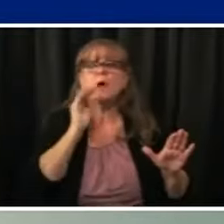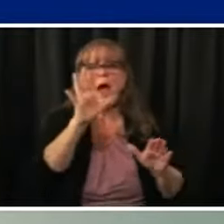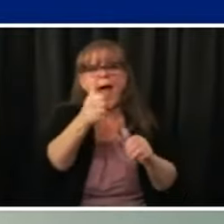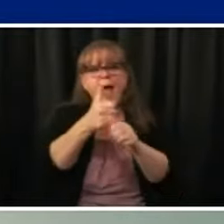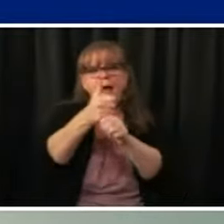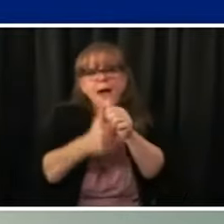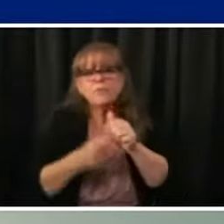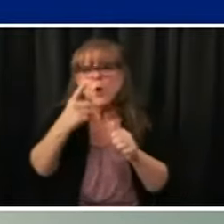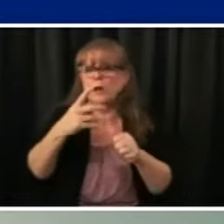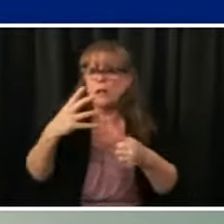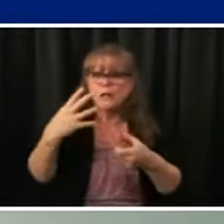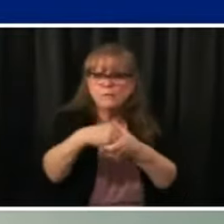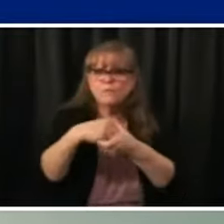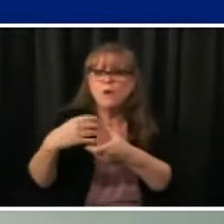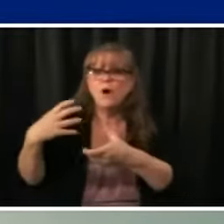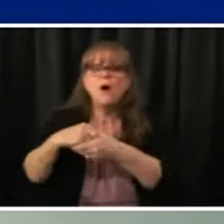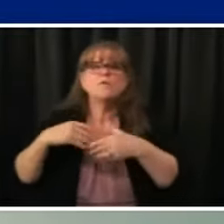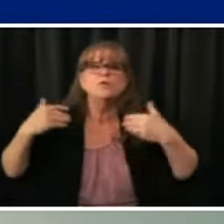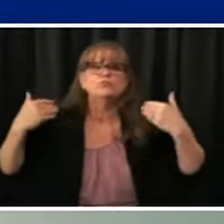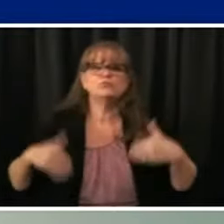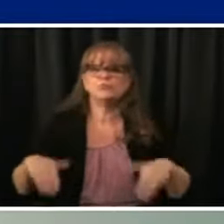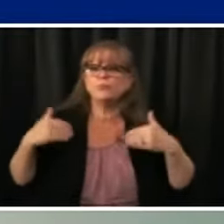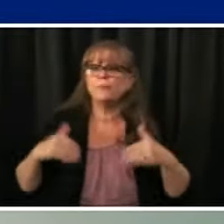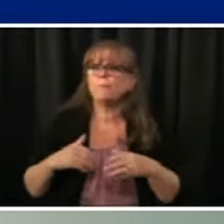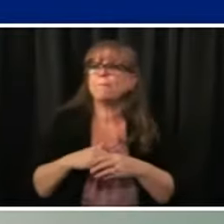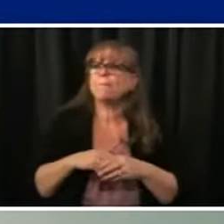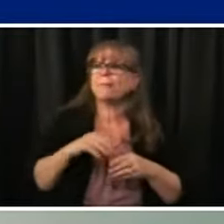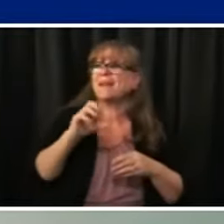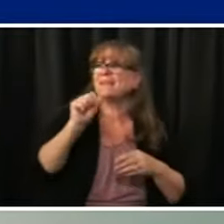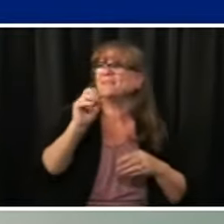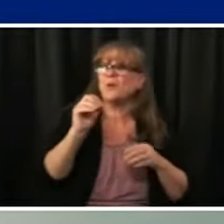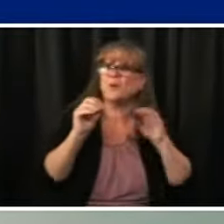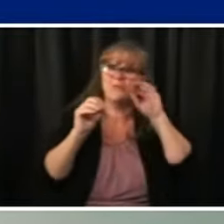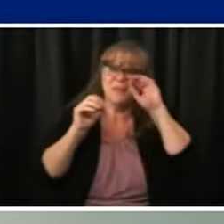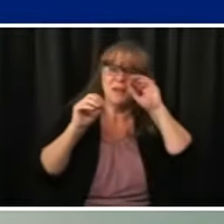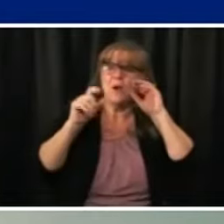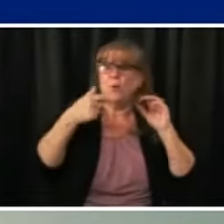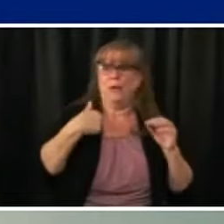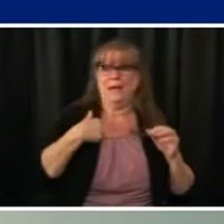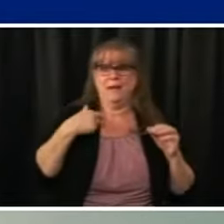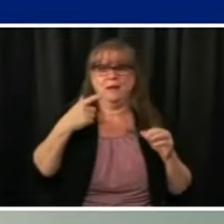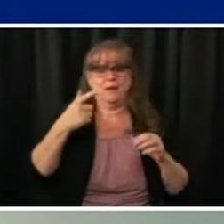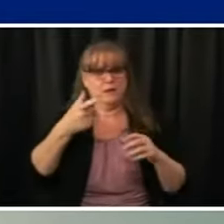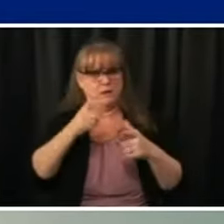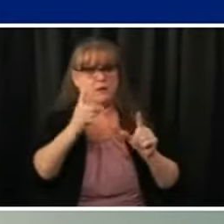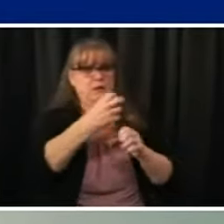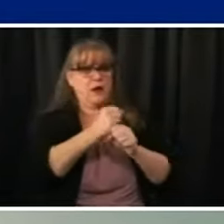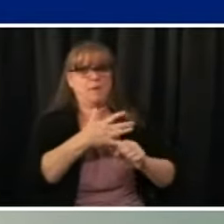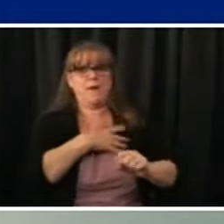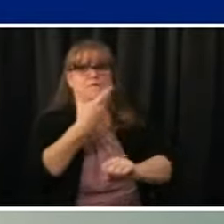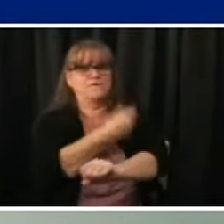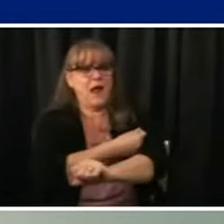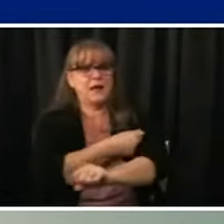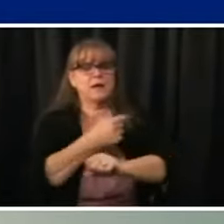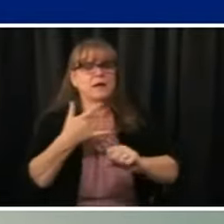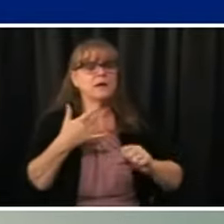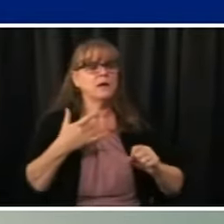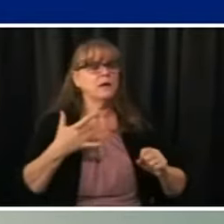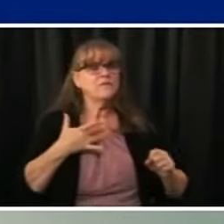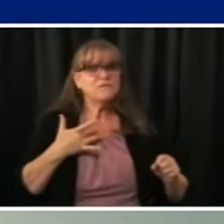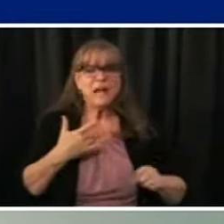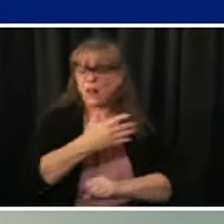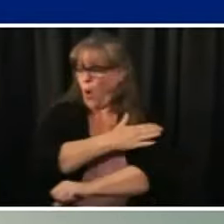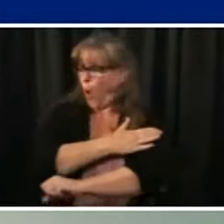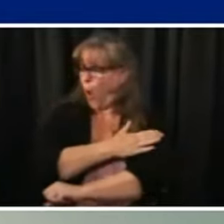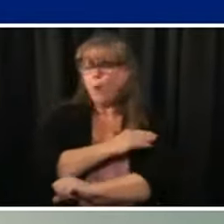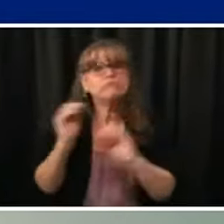safe now. When I get the vaccination, I don't feel anything. Even I was so